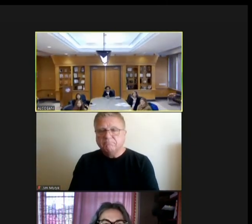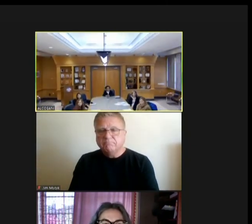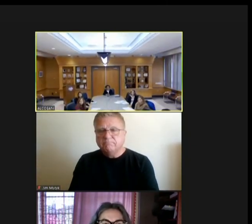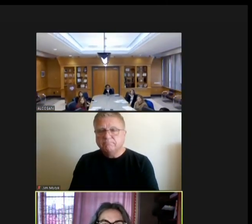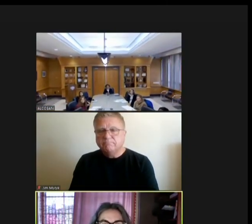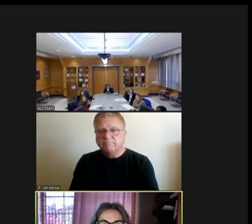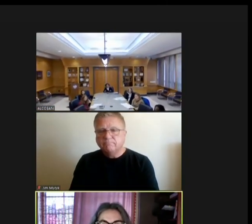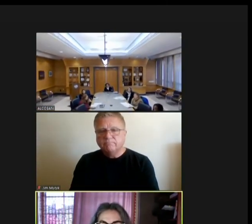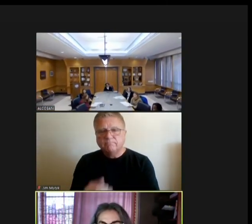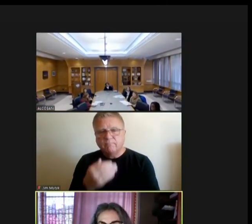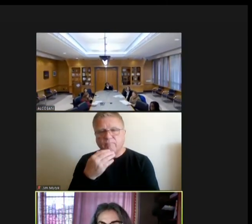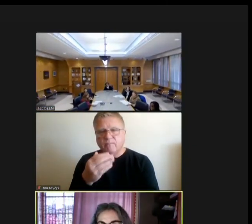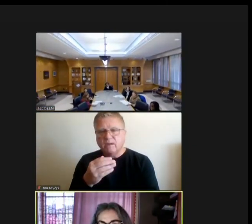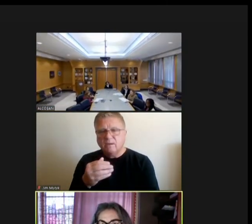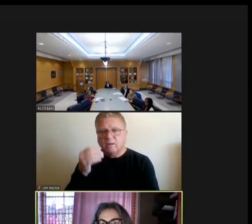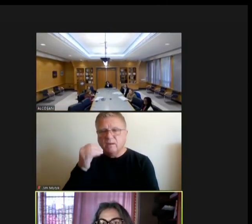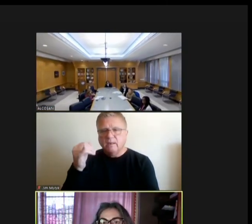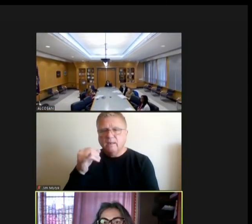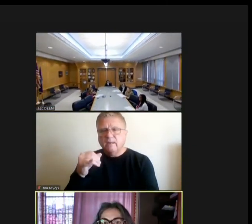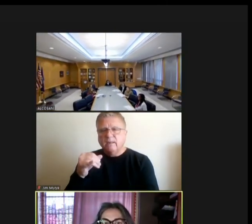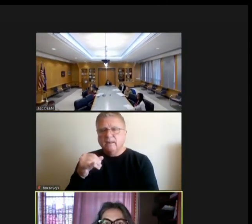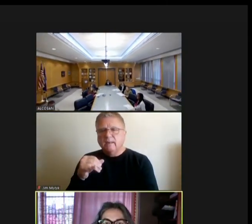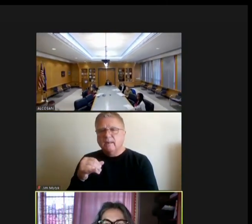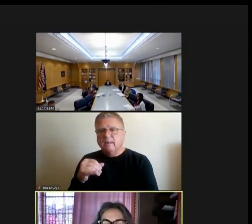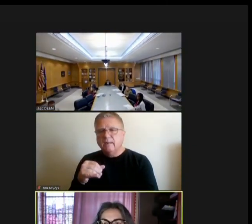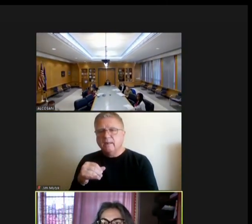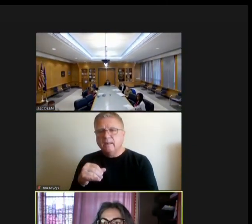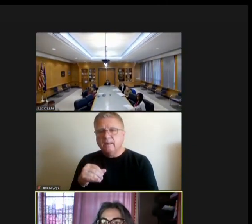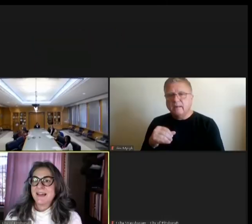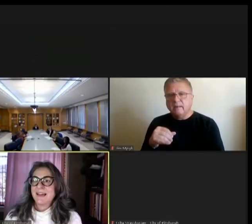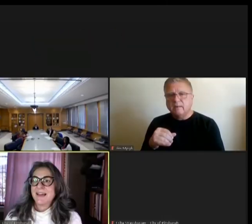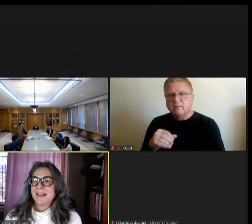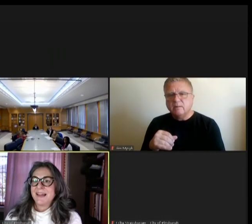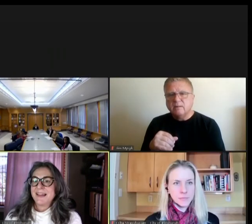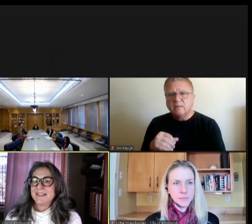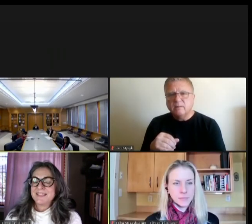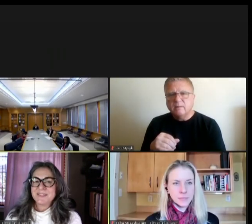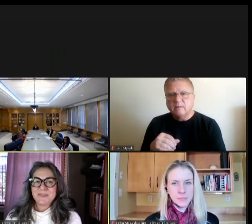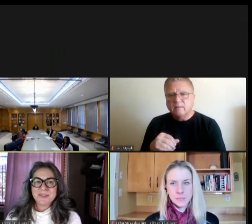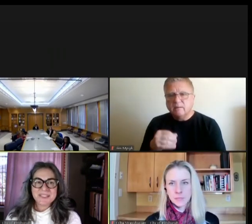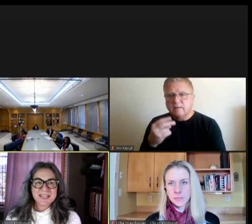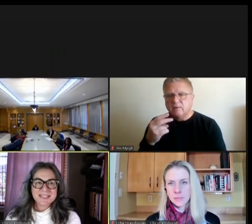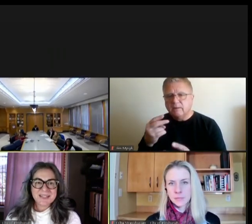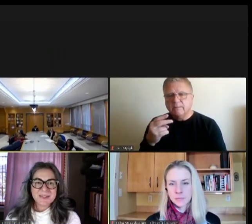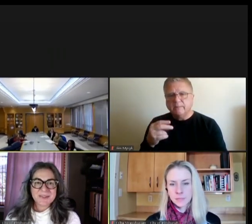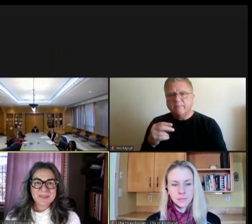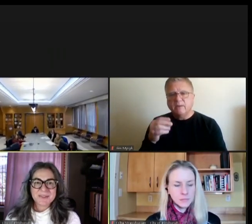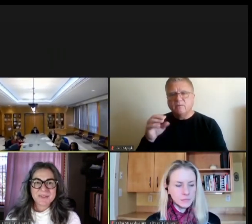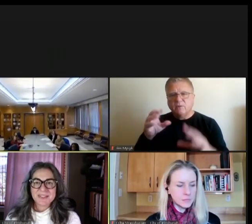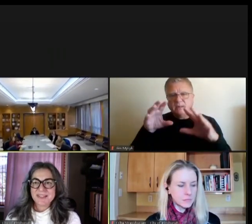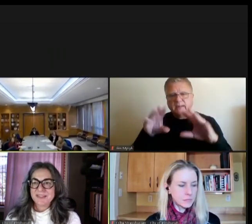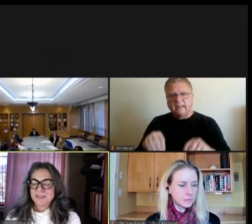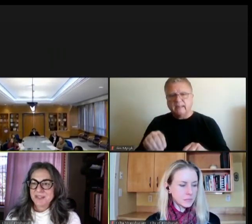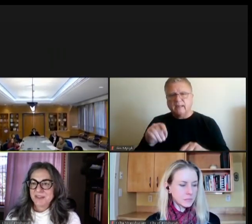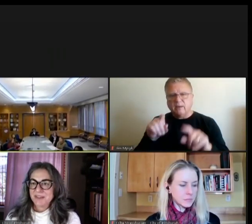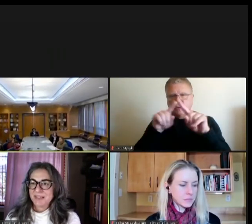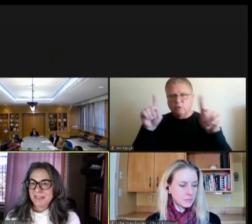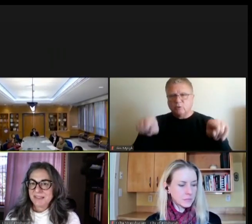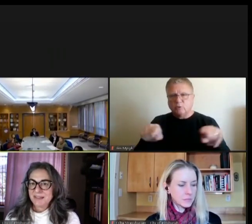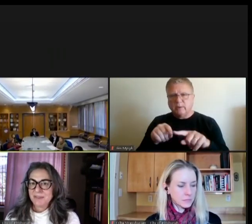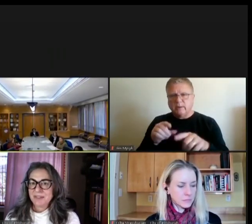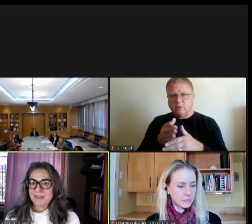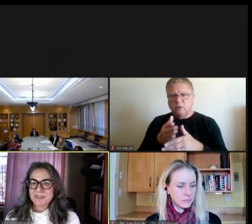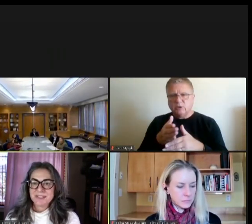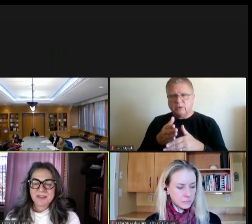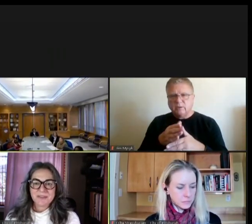Thank you. And if you can hear my dogs barking, I apologize. And if you could take down your screen that you're sharing,